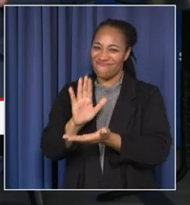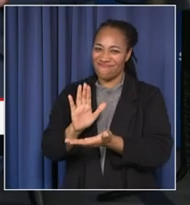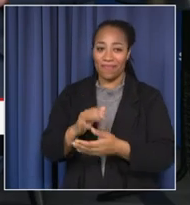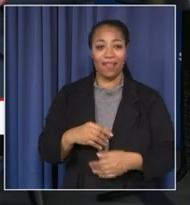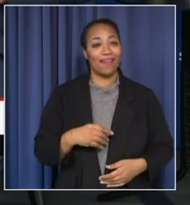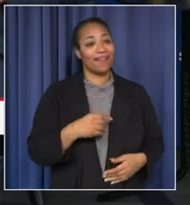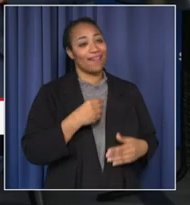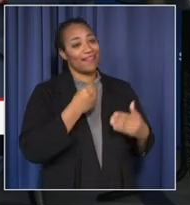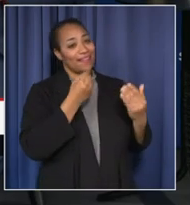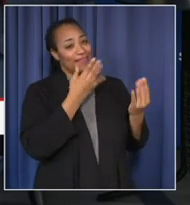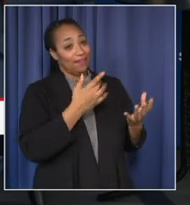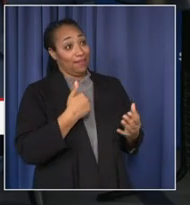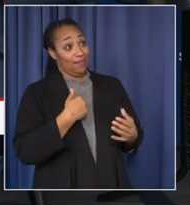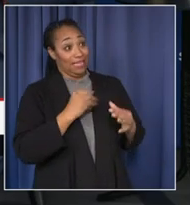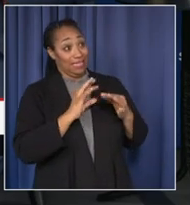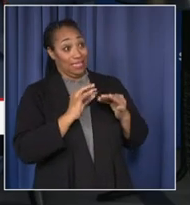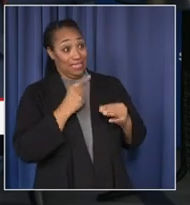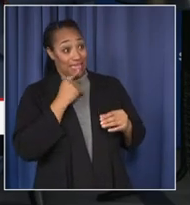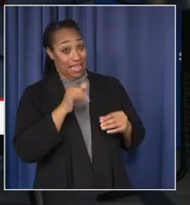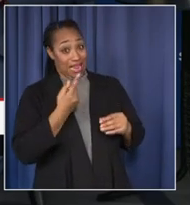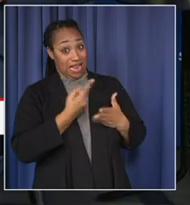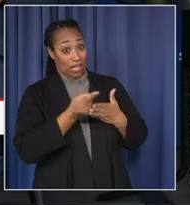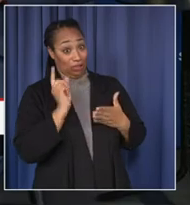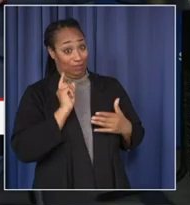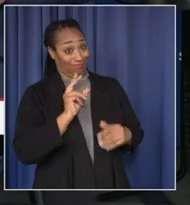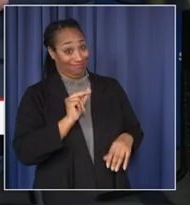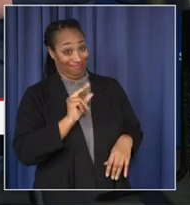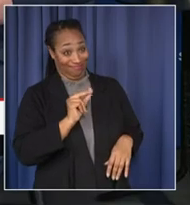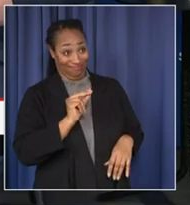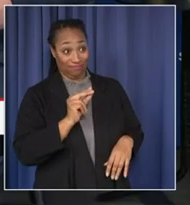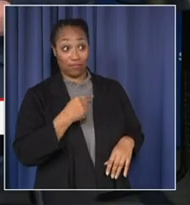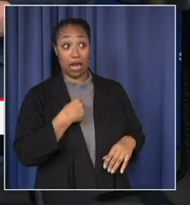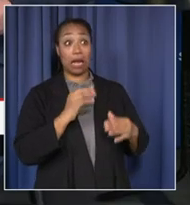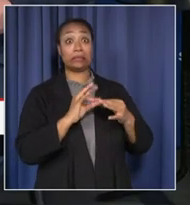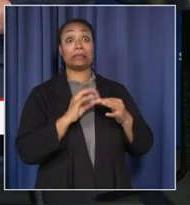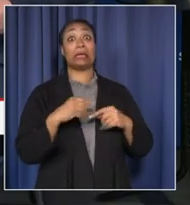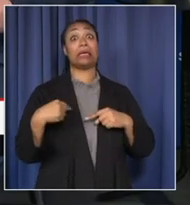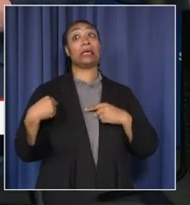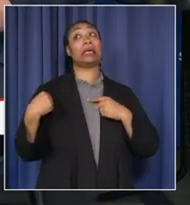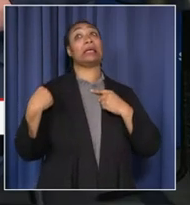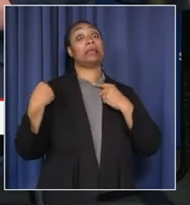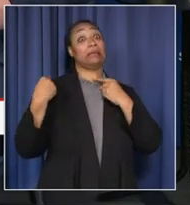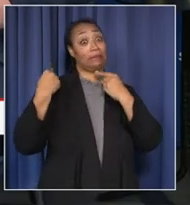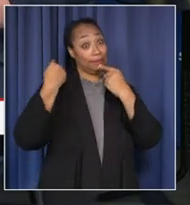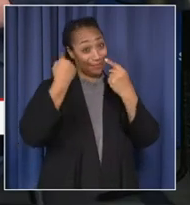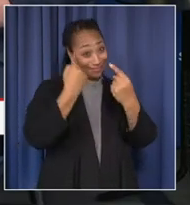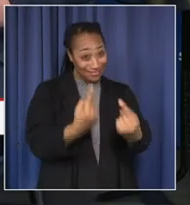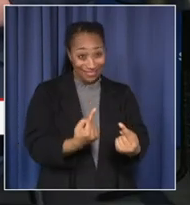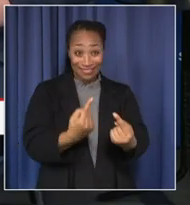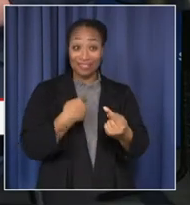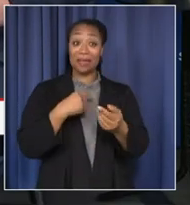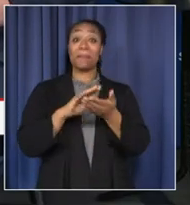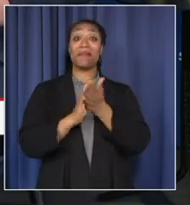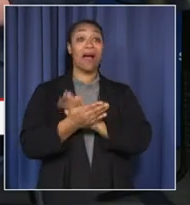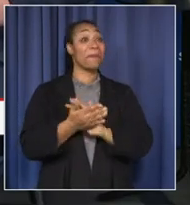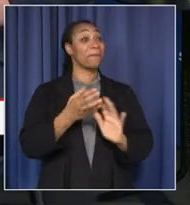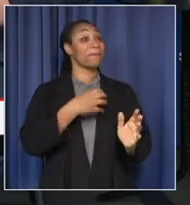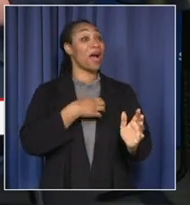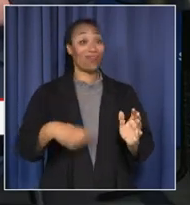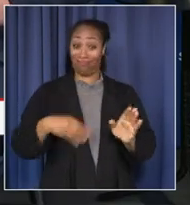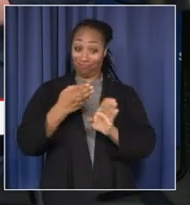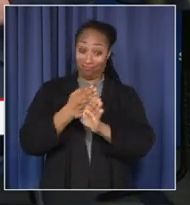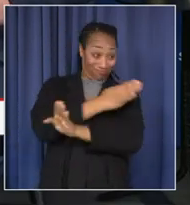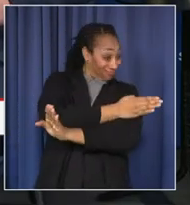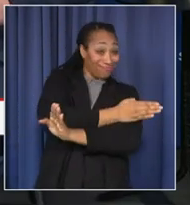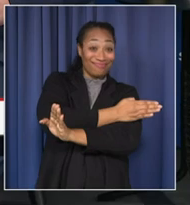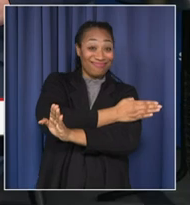since... I've said it for a long time, since before I was mayor, I'm sure. And for people who are not familiar with this